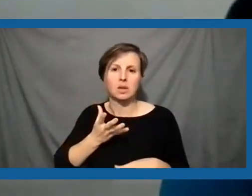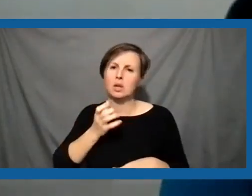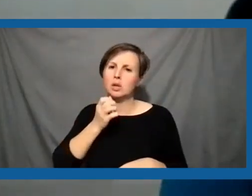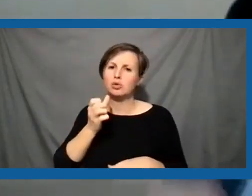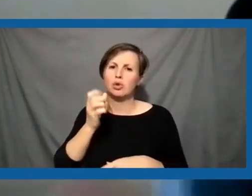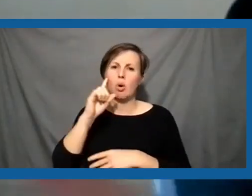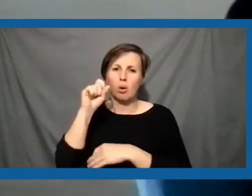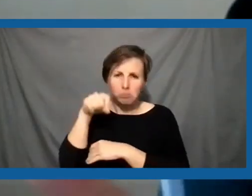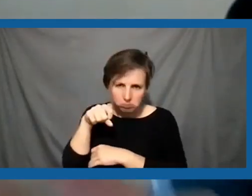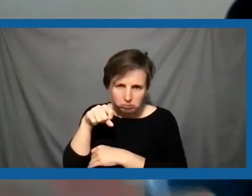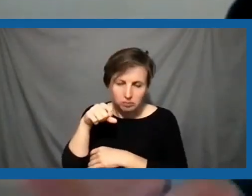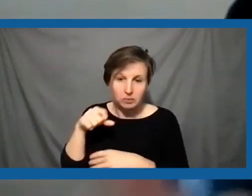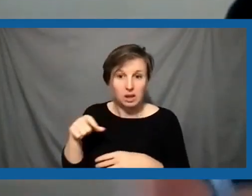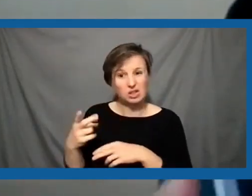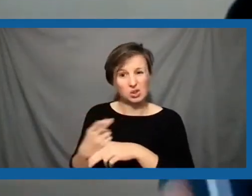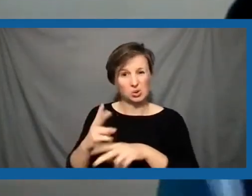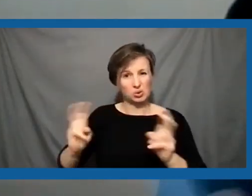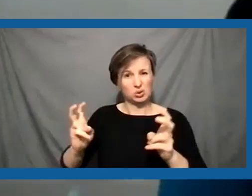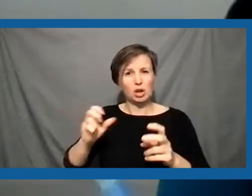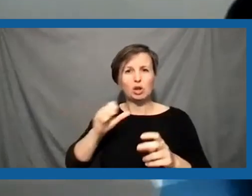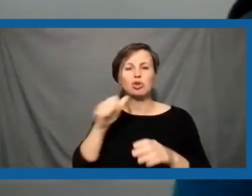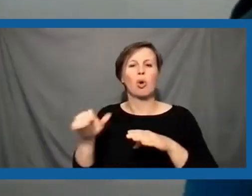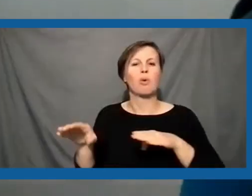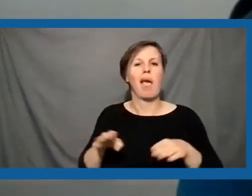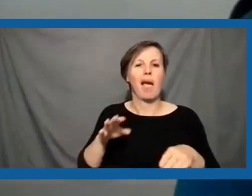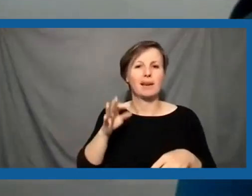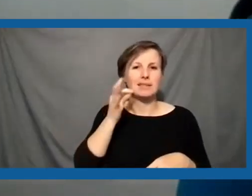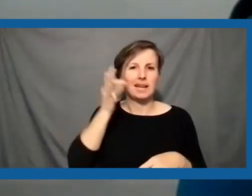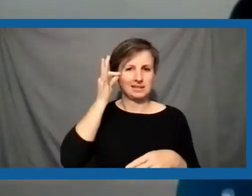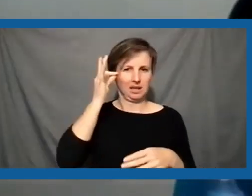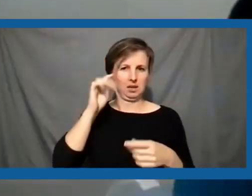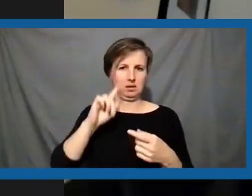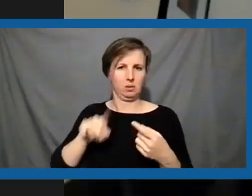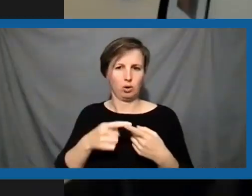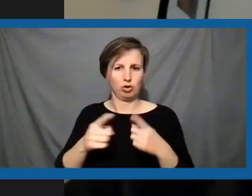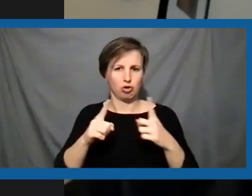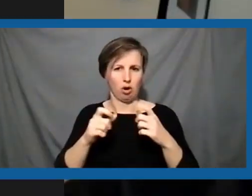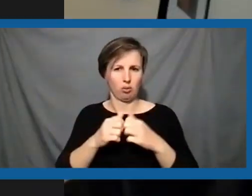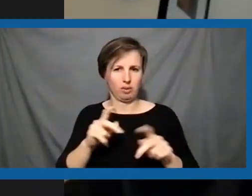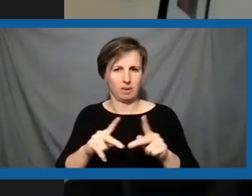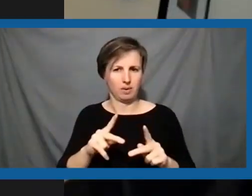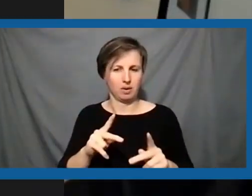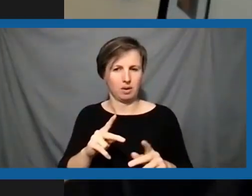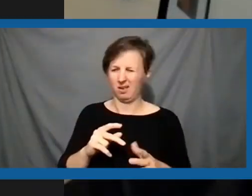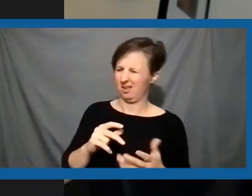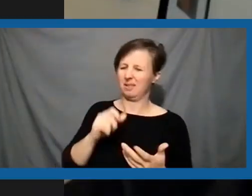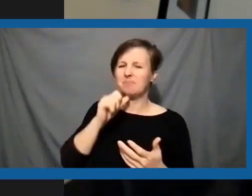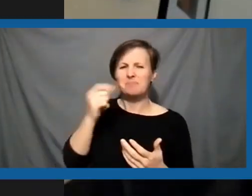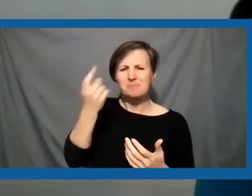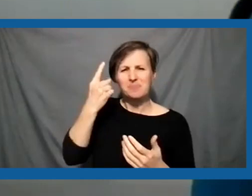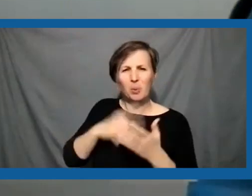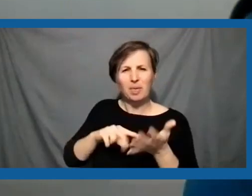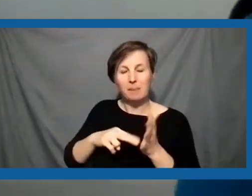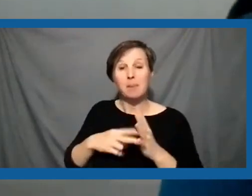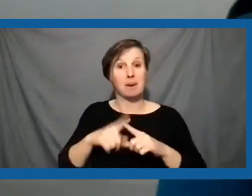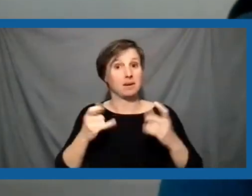head down. And she actually used the phrase, don't act Indian when you're talking with people. Because I didn't know what that meant now, but now I